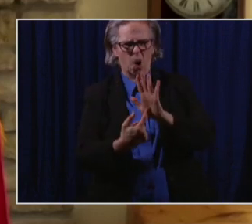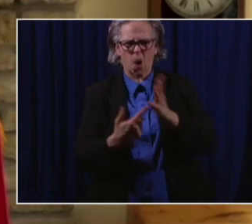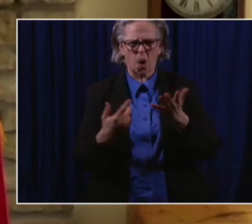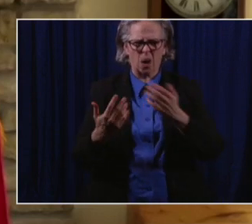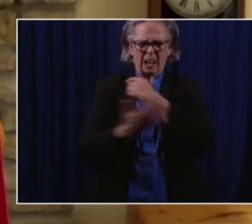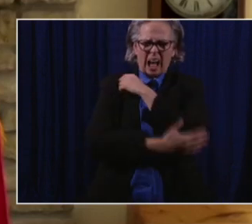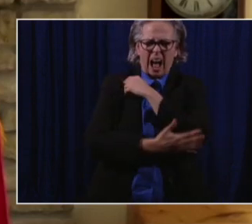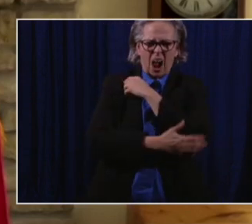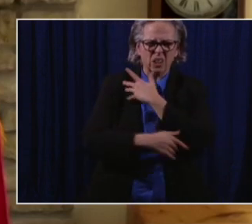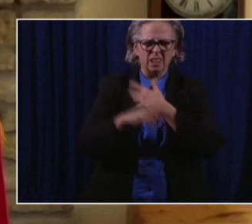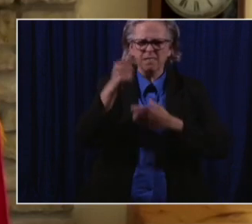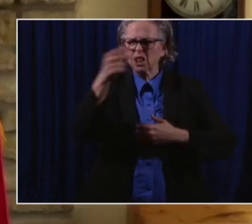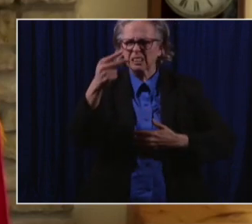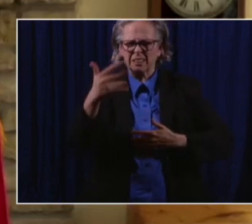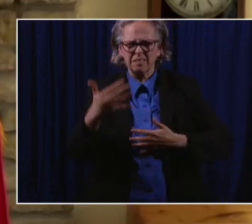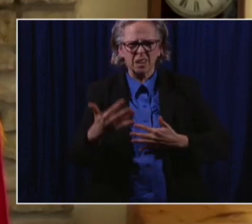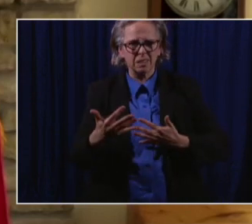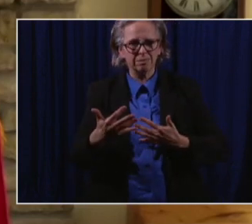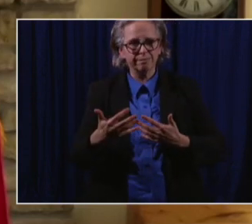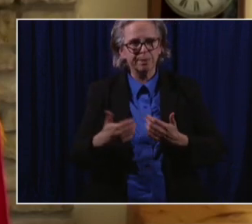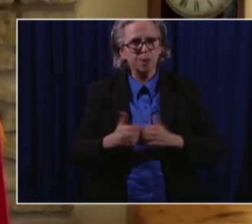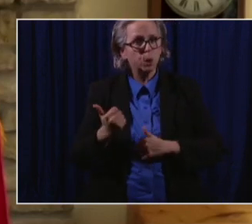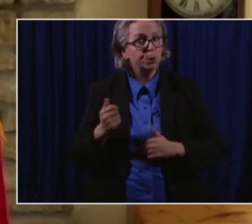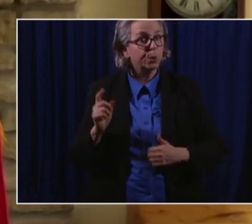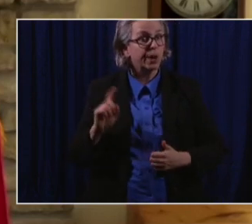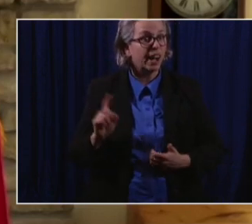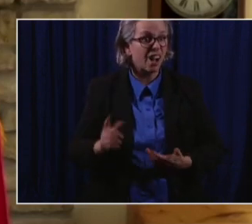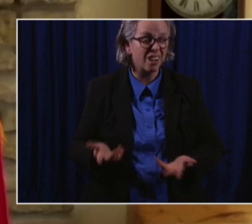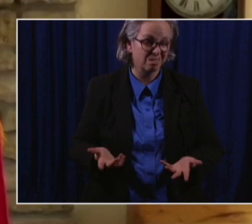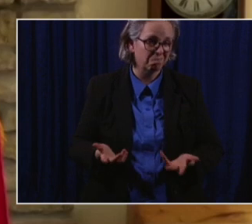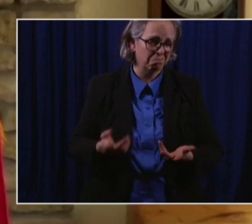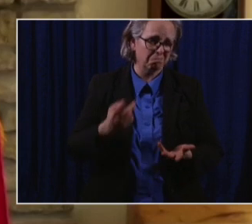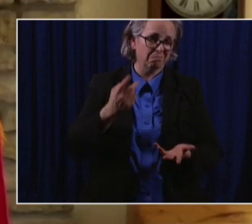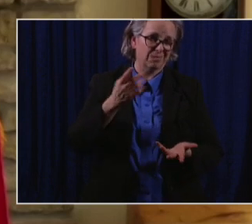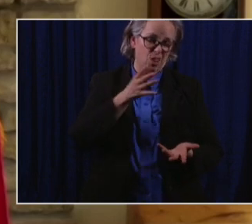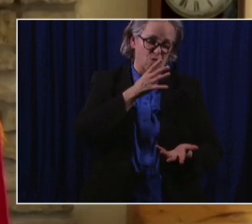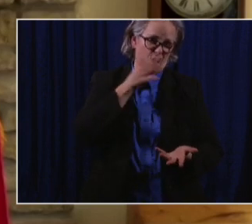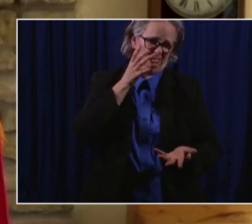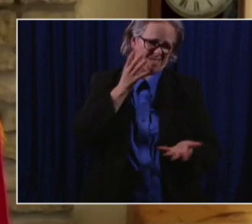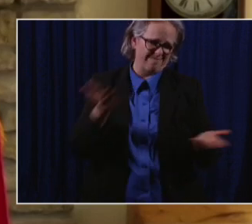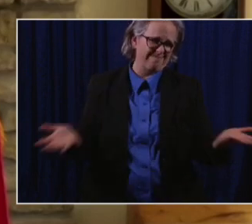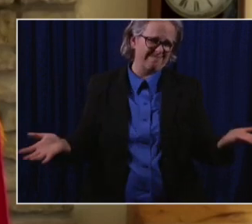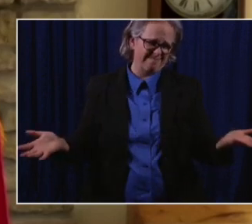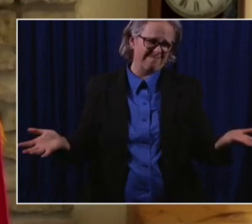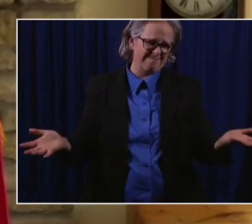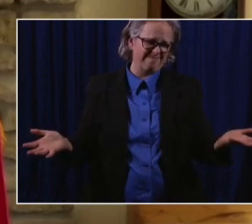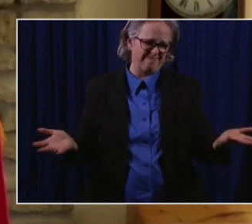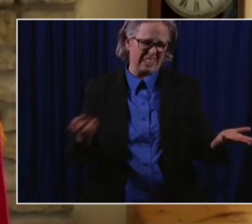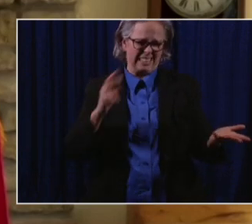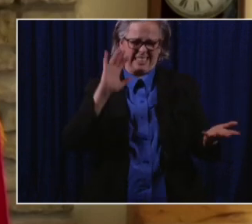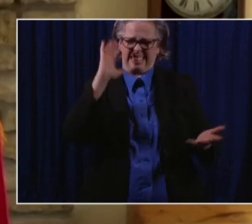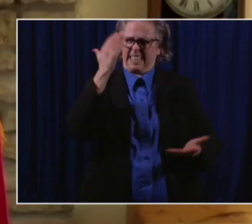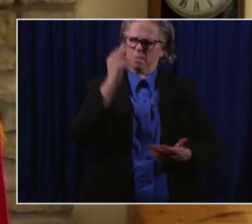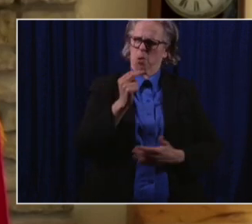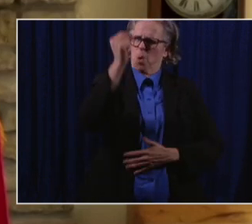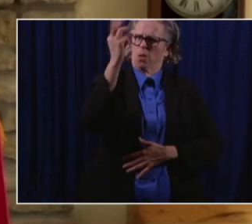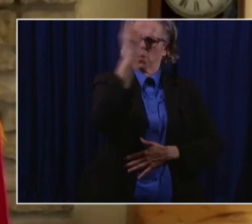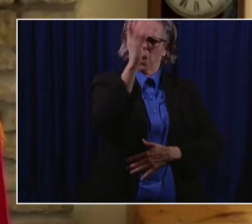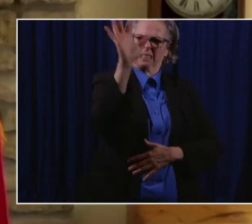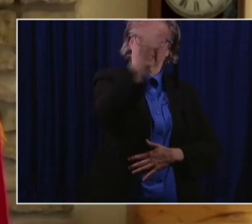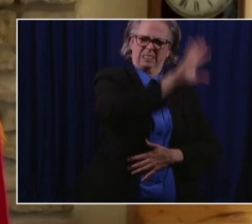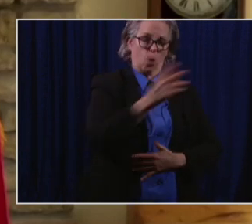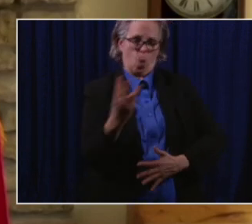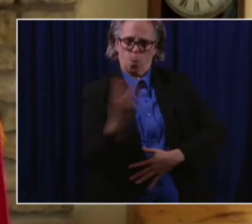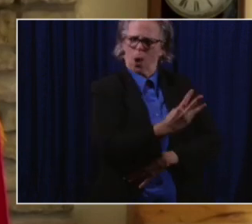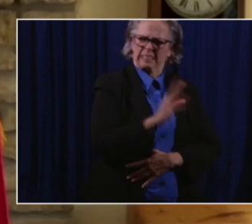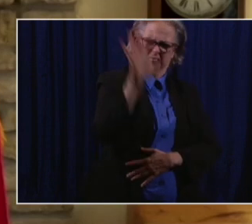counties. And second, with a couple of exceptions, most of them are in northwest, western part